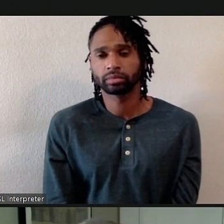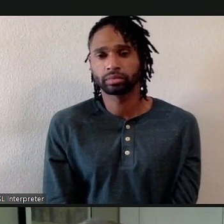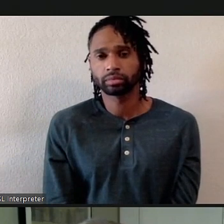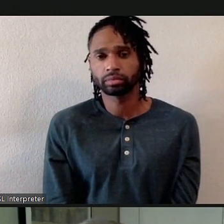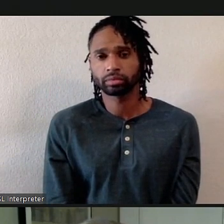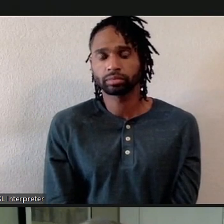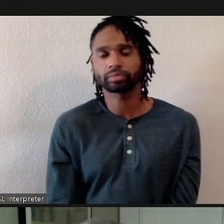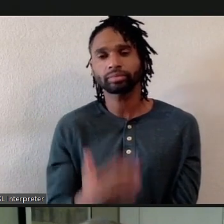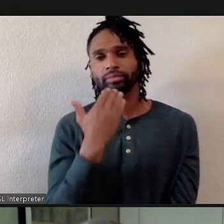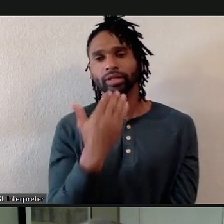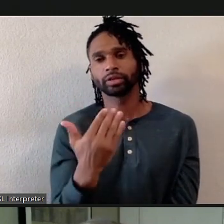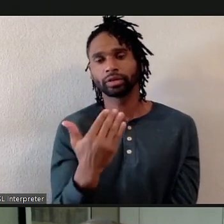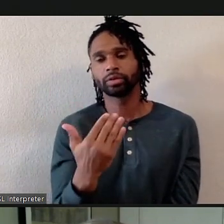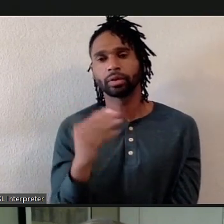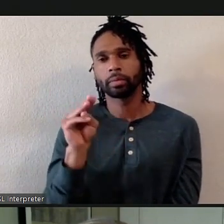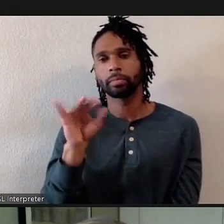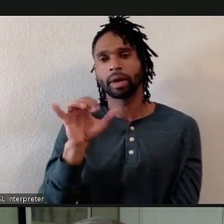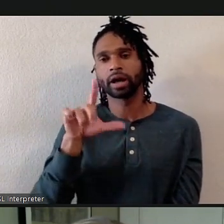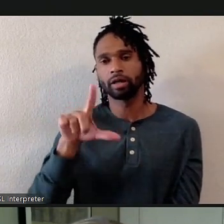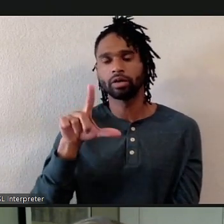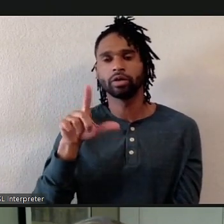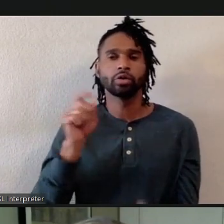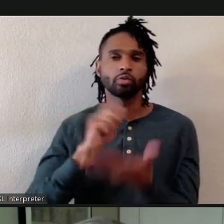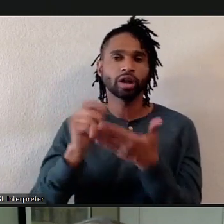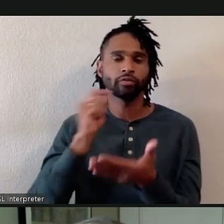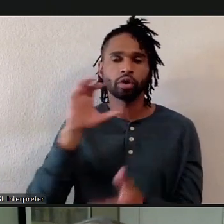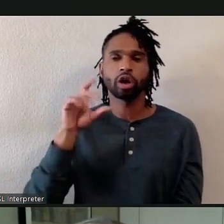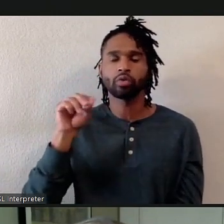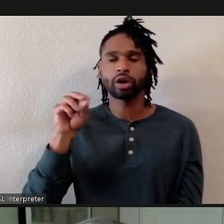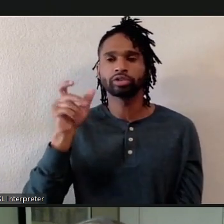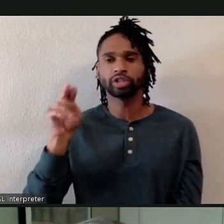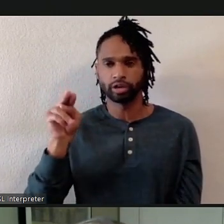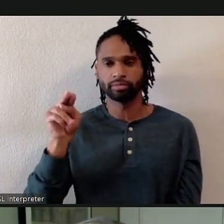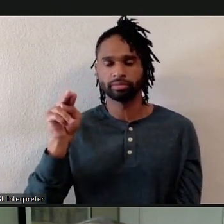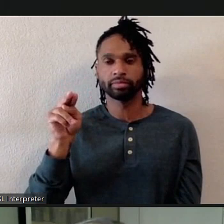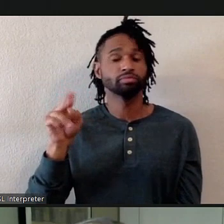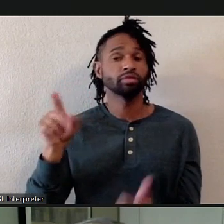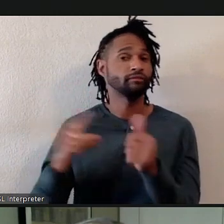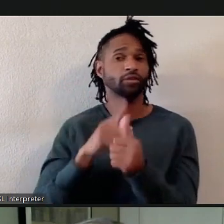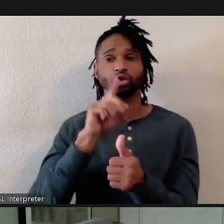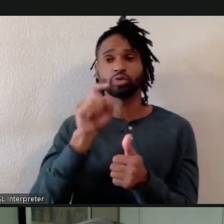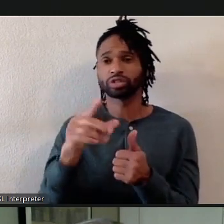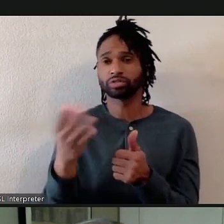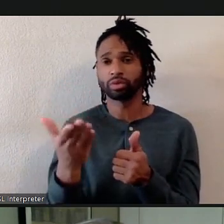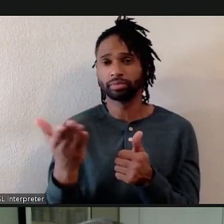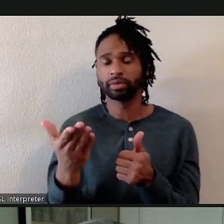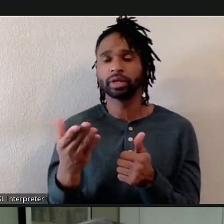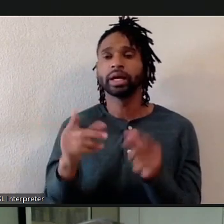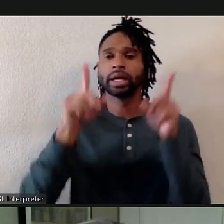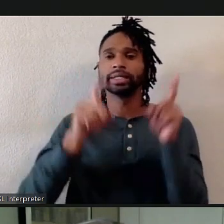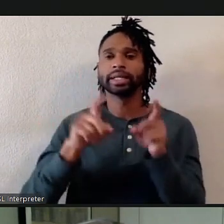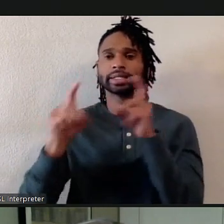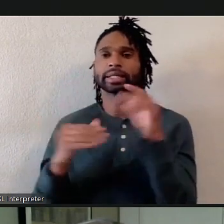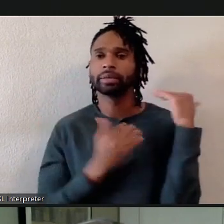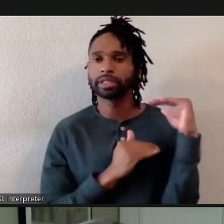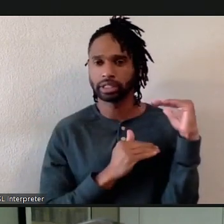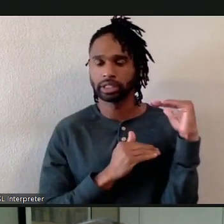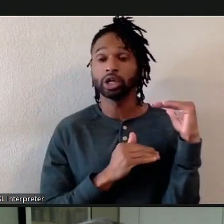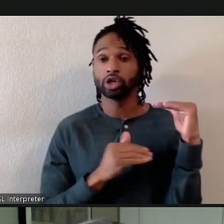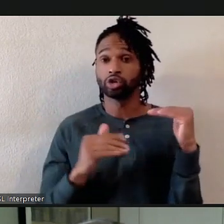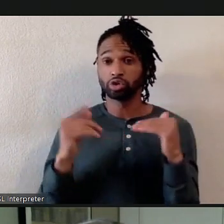Thank you. Michael Booth, writing for the Colorado Sun. First question would be about testing capacity. Do you want